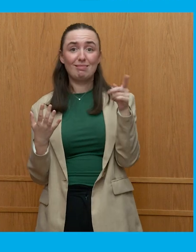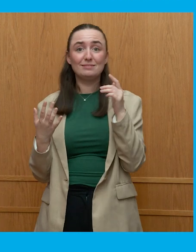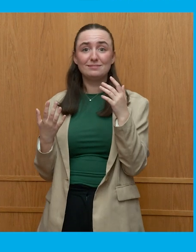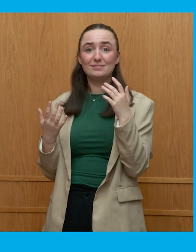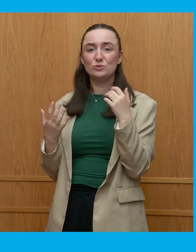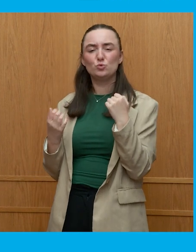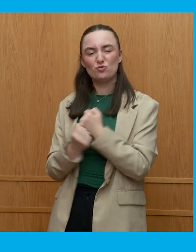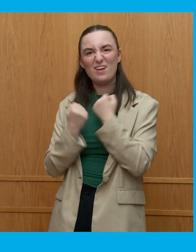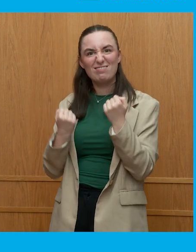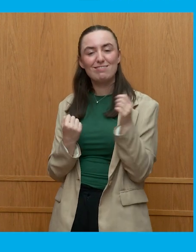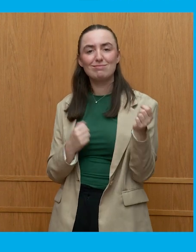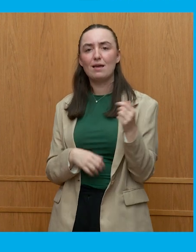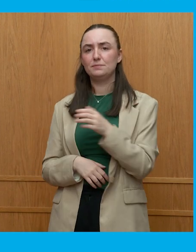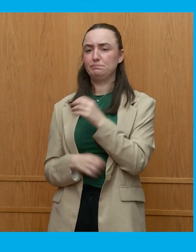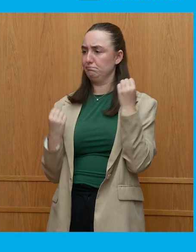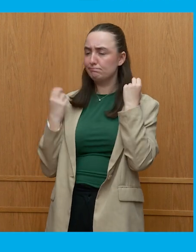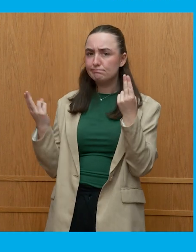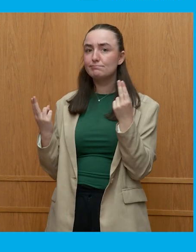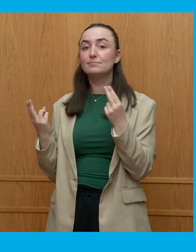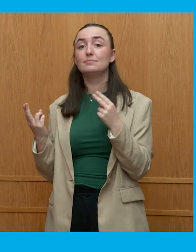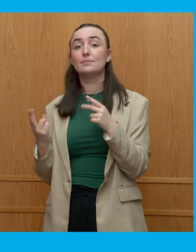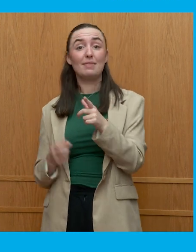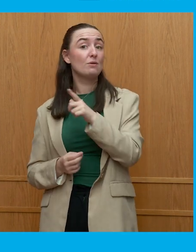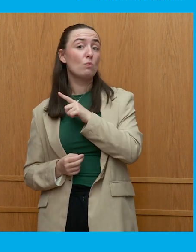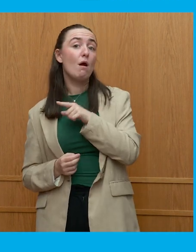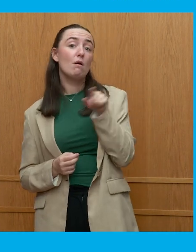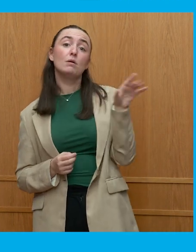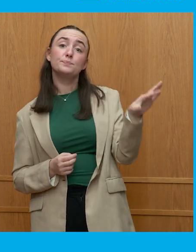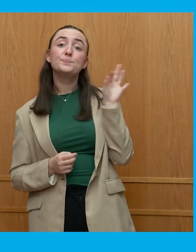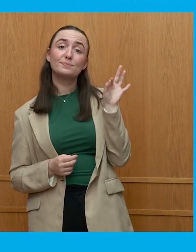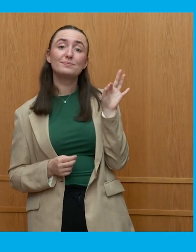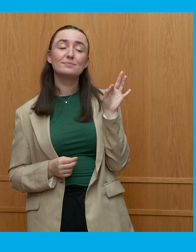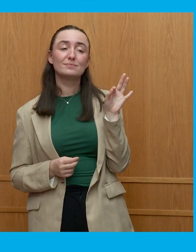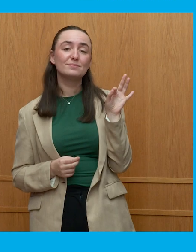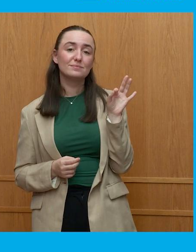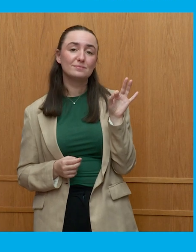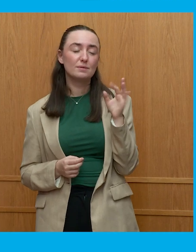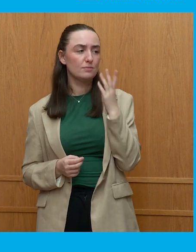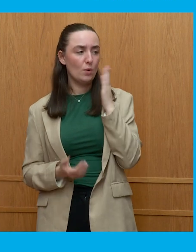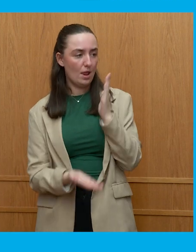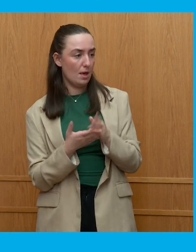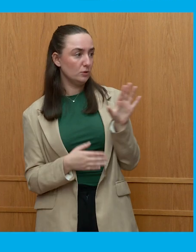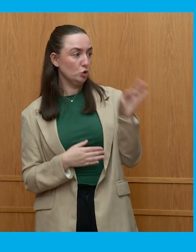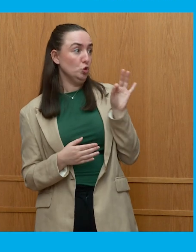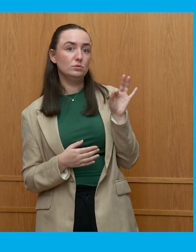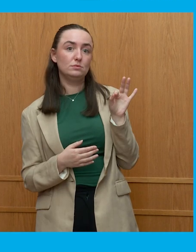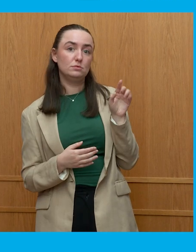Eric, and at the end, he chose him. But when he chose him and us